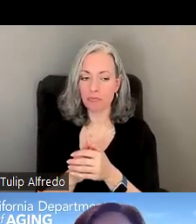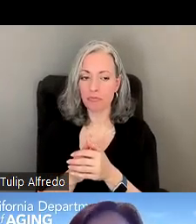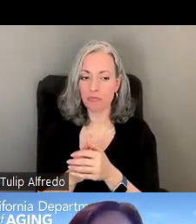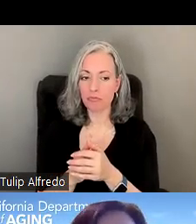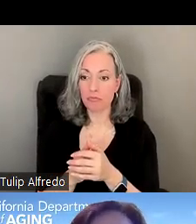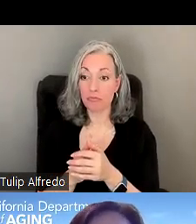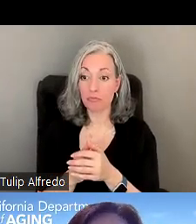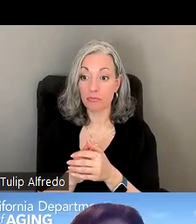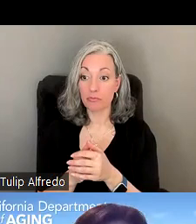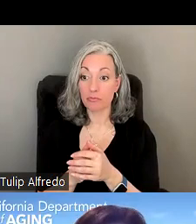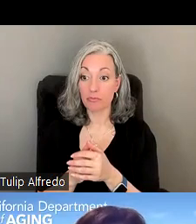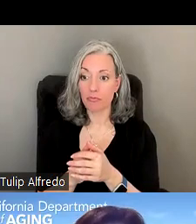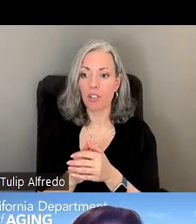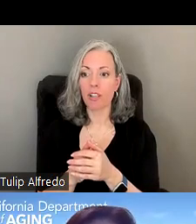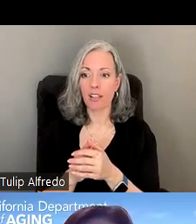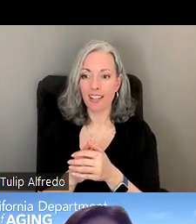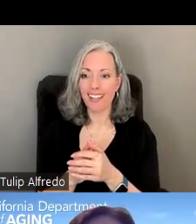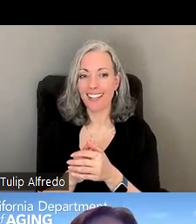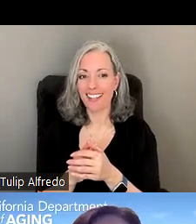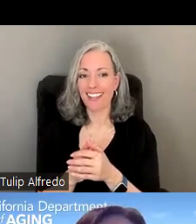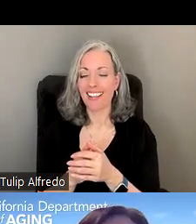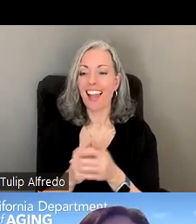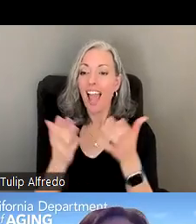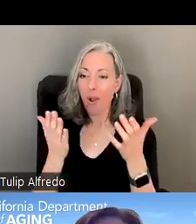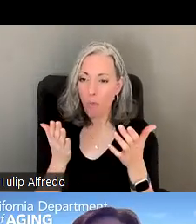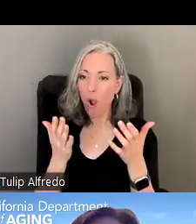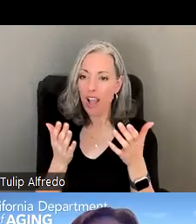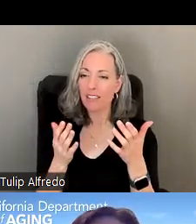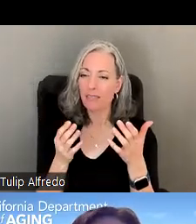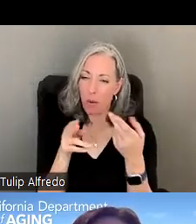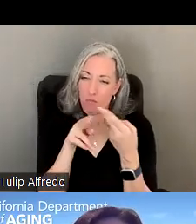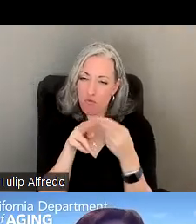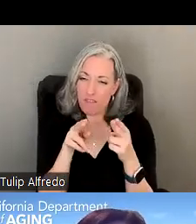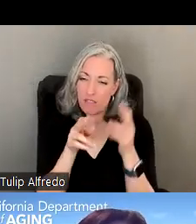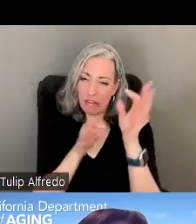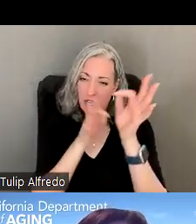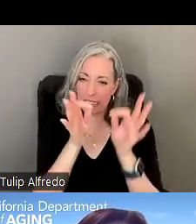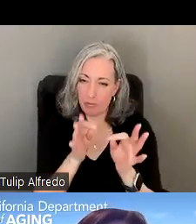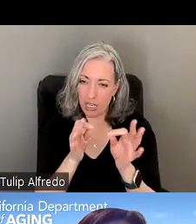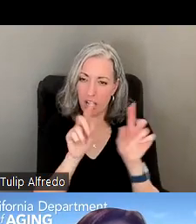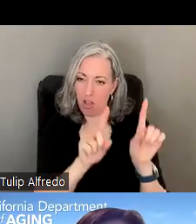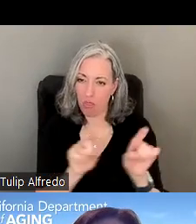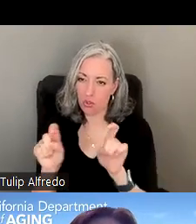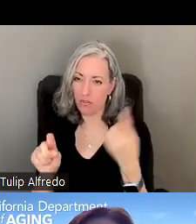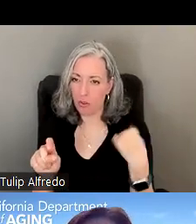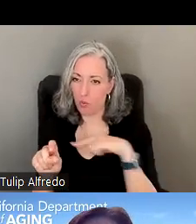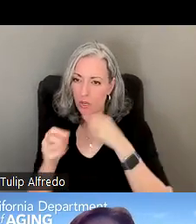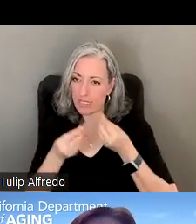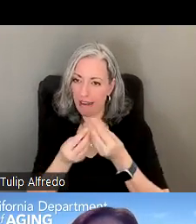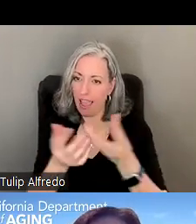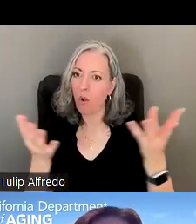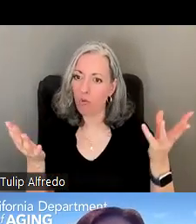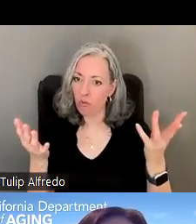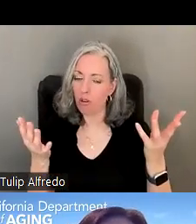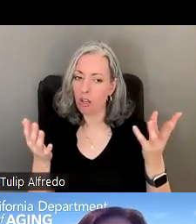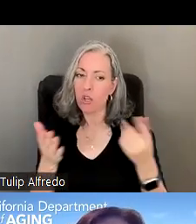Board, or an ADLIB, if you will, I want to take a few minutes to go over the survey that we issued, just to